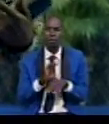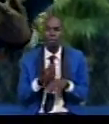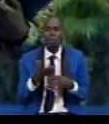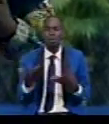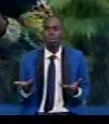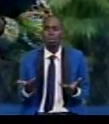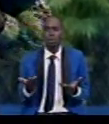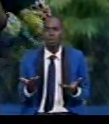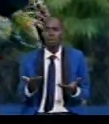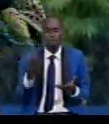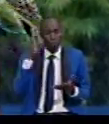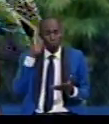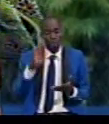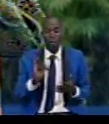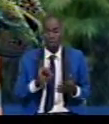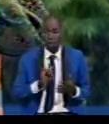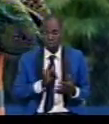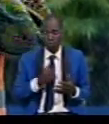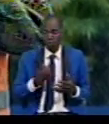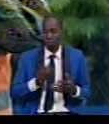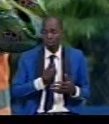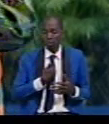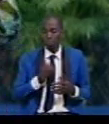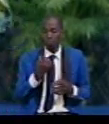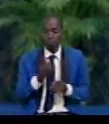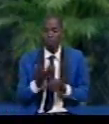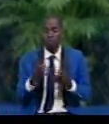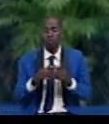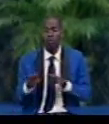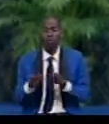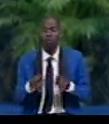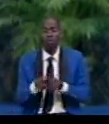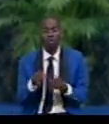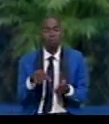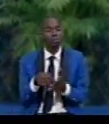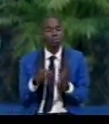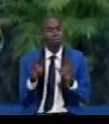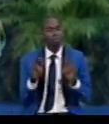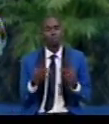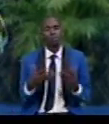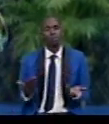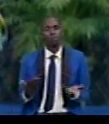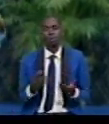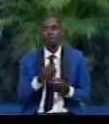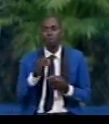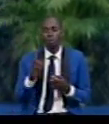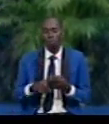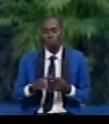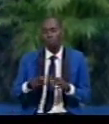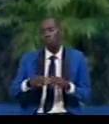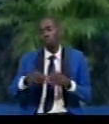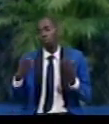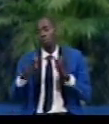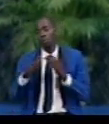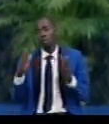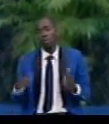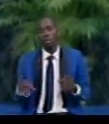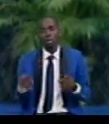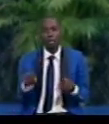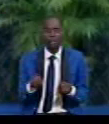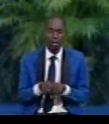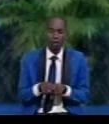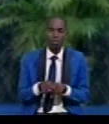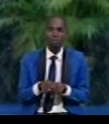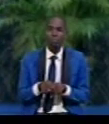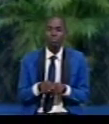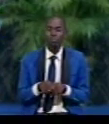like this? Will I behave like this? So as we got to the house, he went to open the door. As he was about to open the door, the Spirit of God says, check